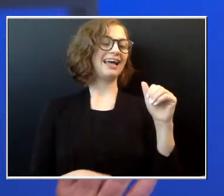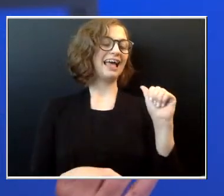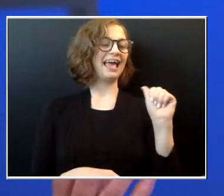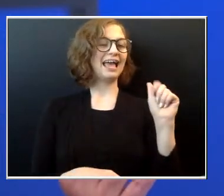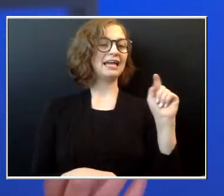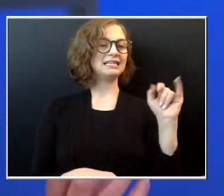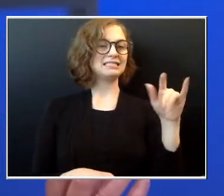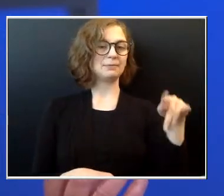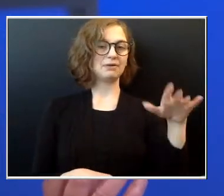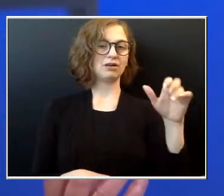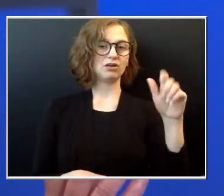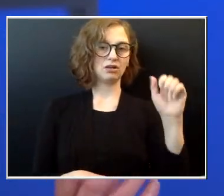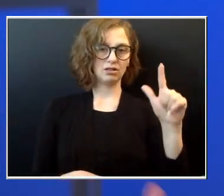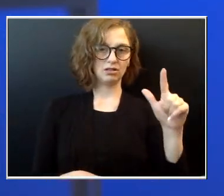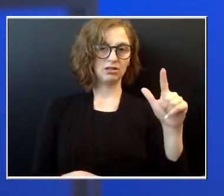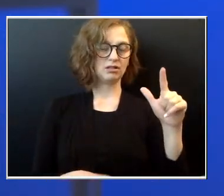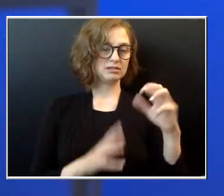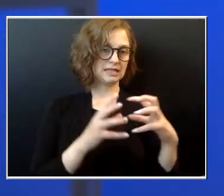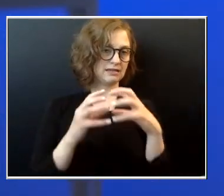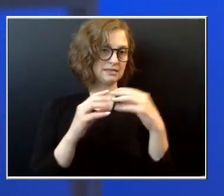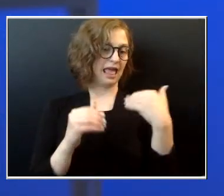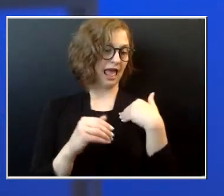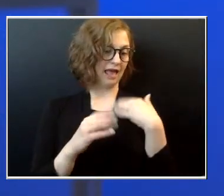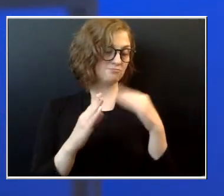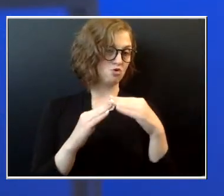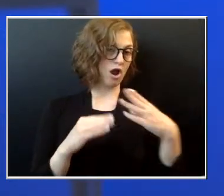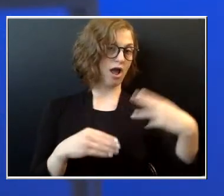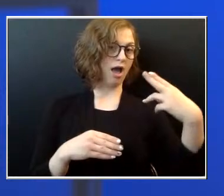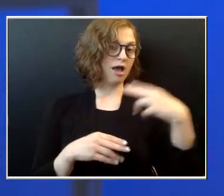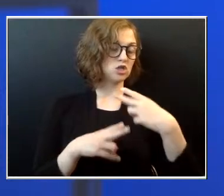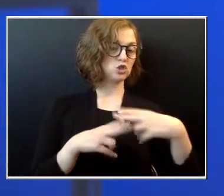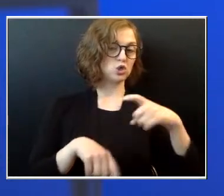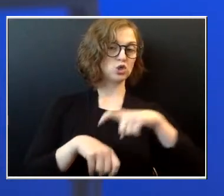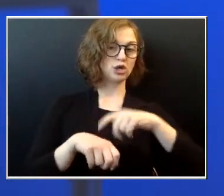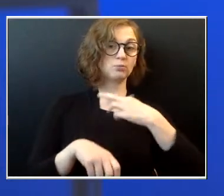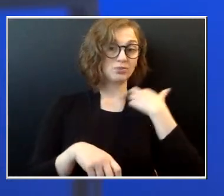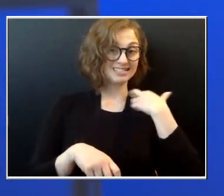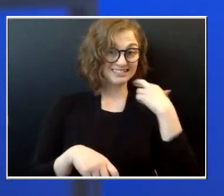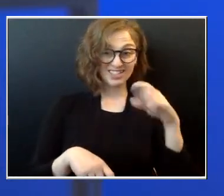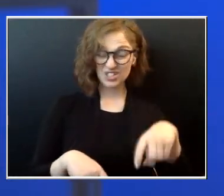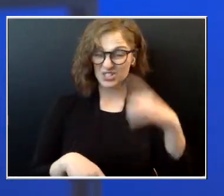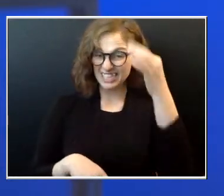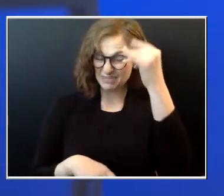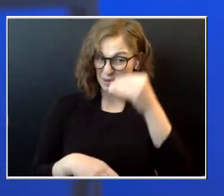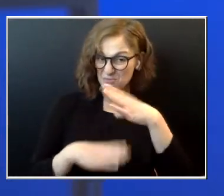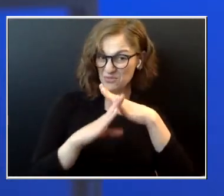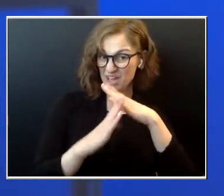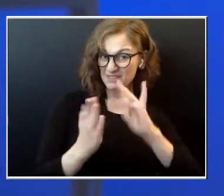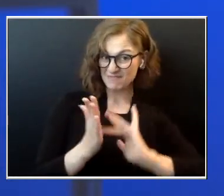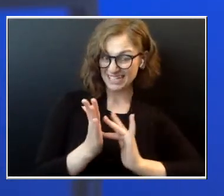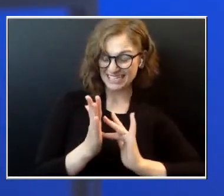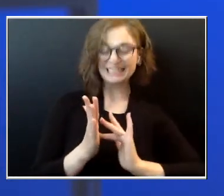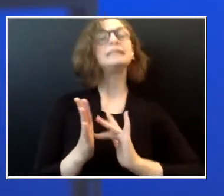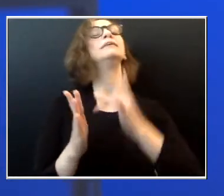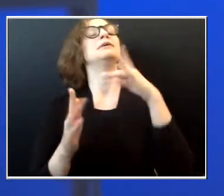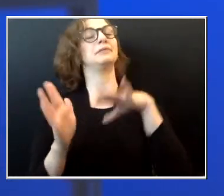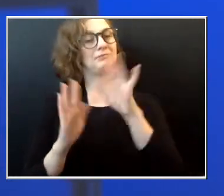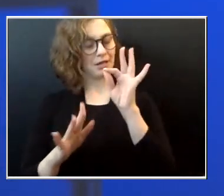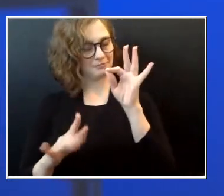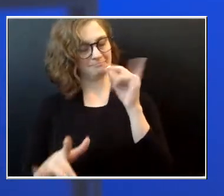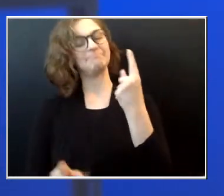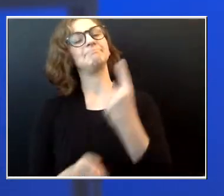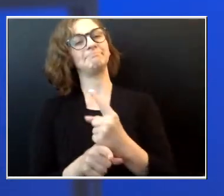risk and needed to really think about prevention medicines. And that's what we found. Women who are already at